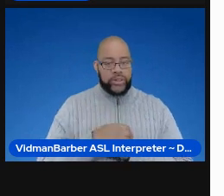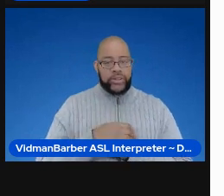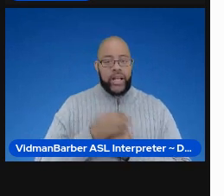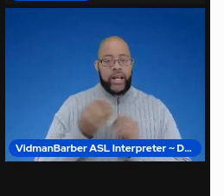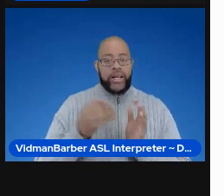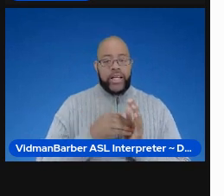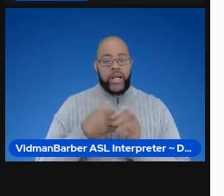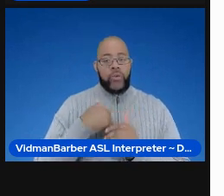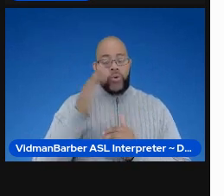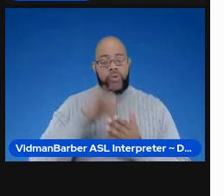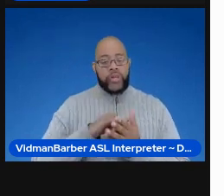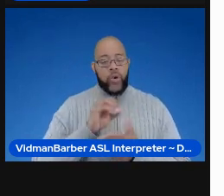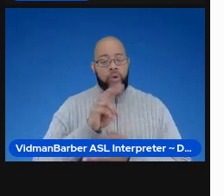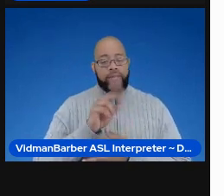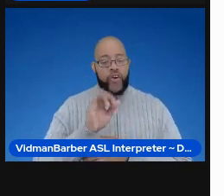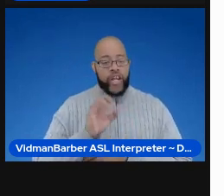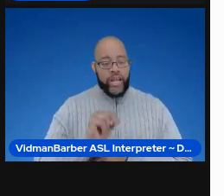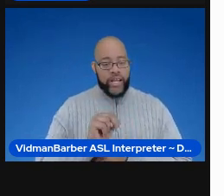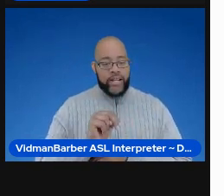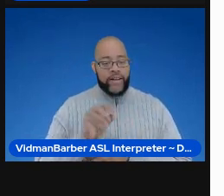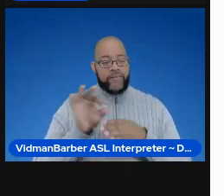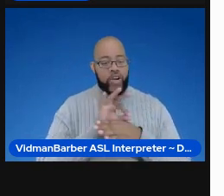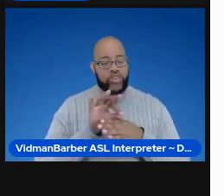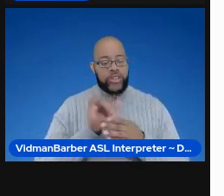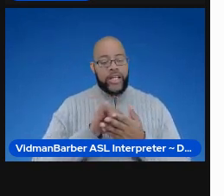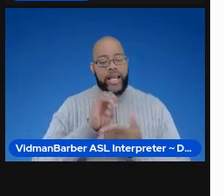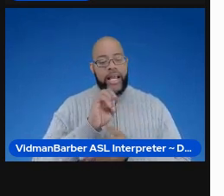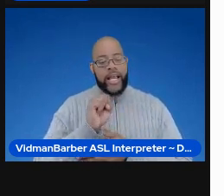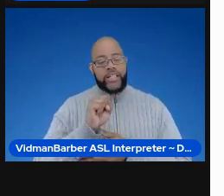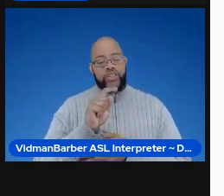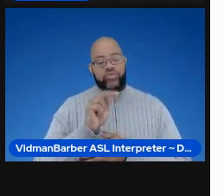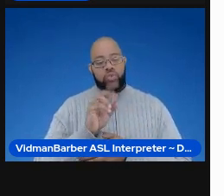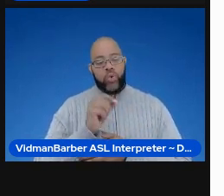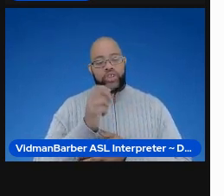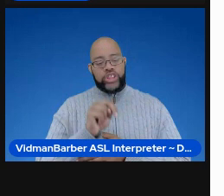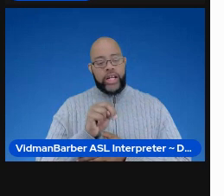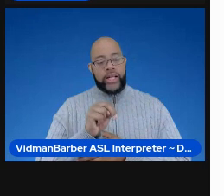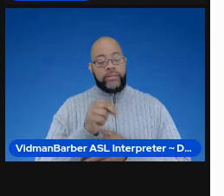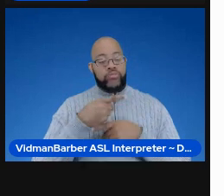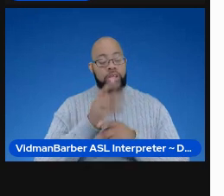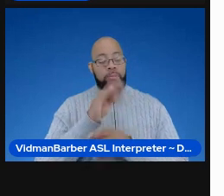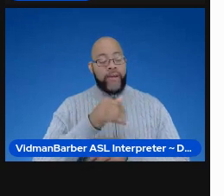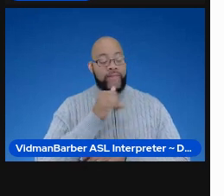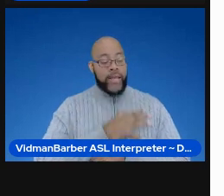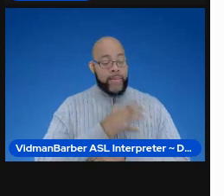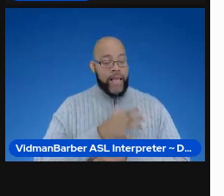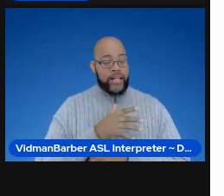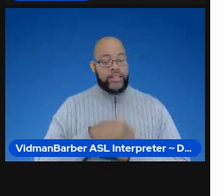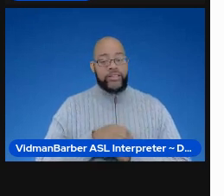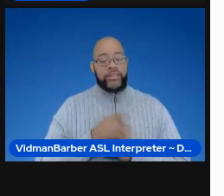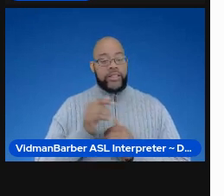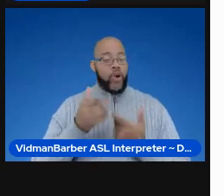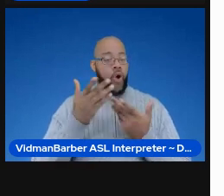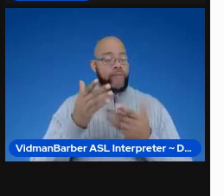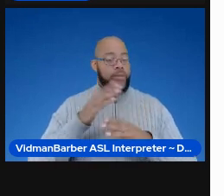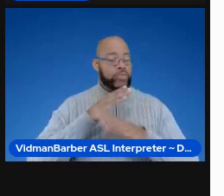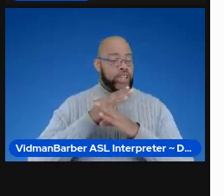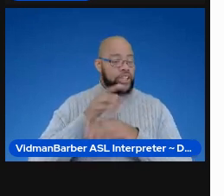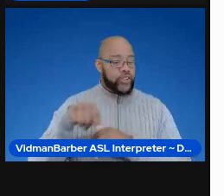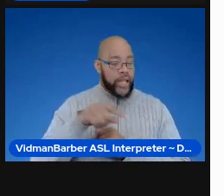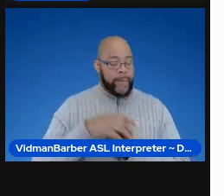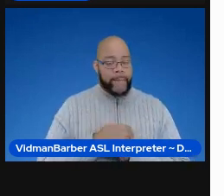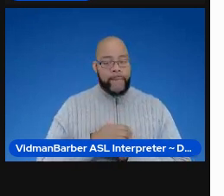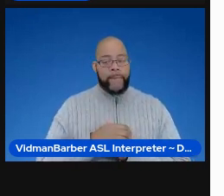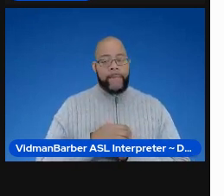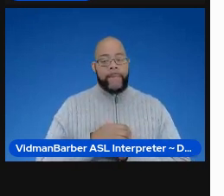we know the ovarian function, which is the estrogen production by females, offers females protection.